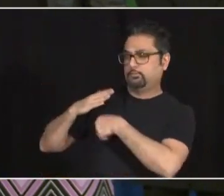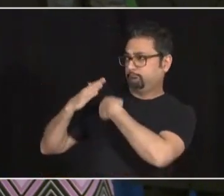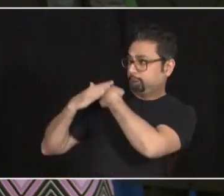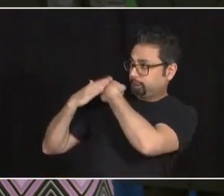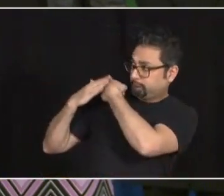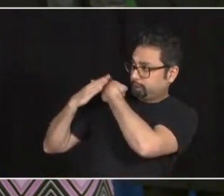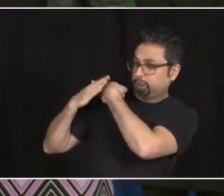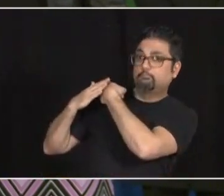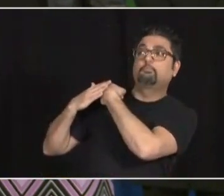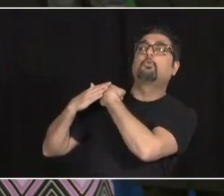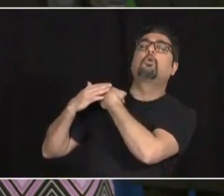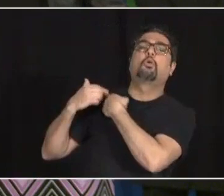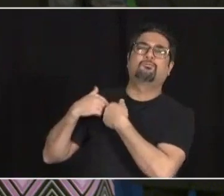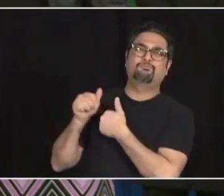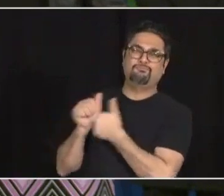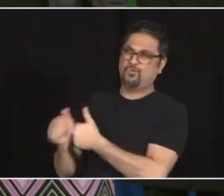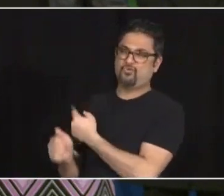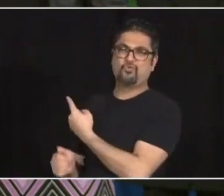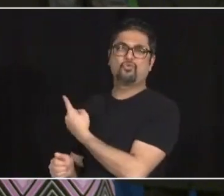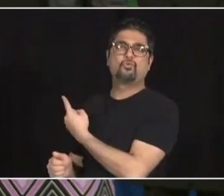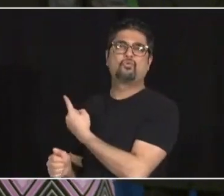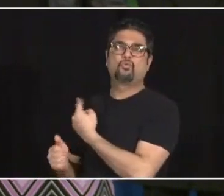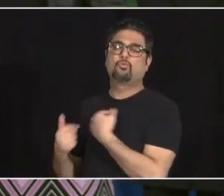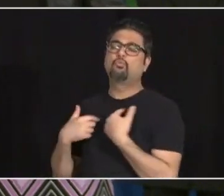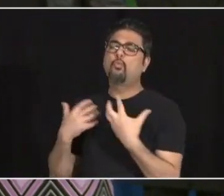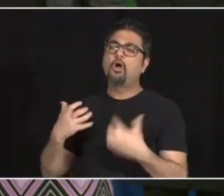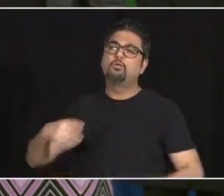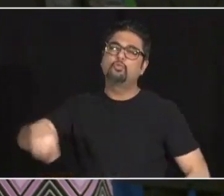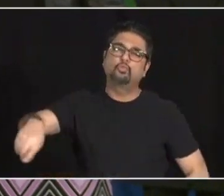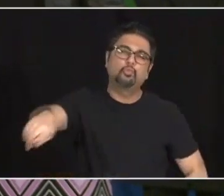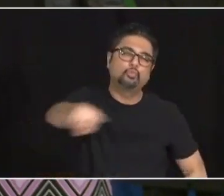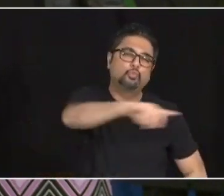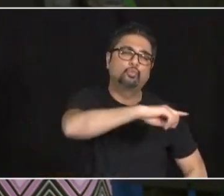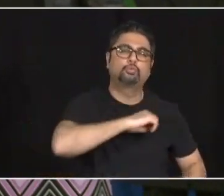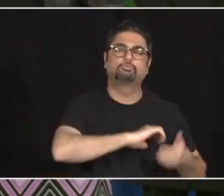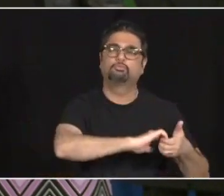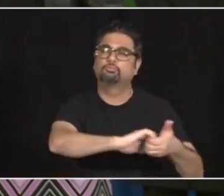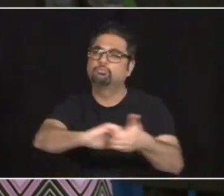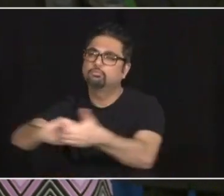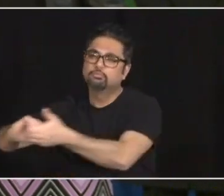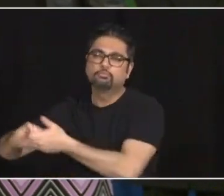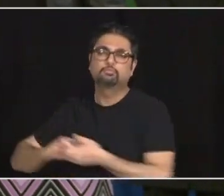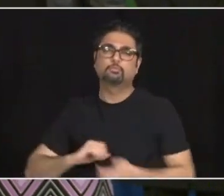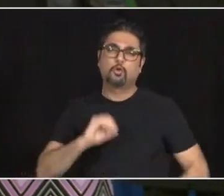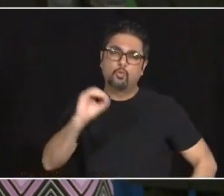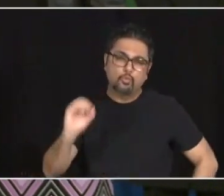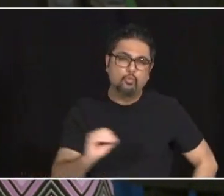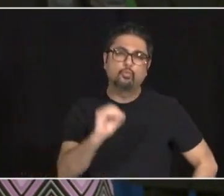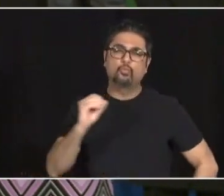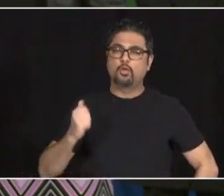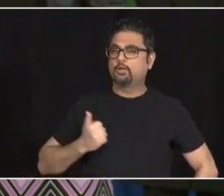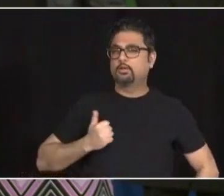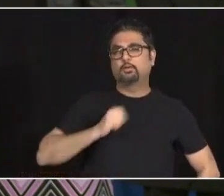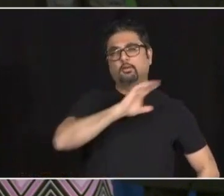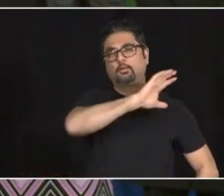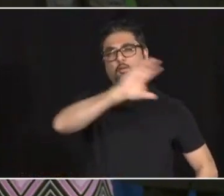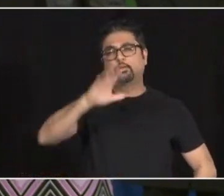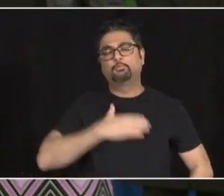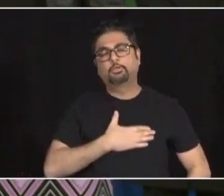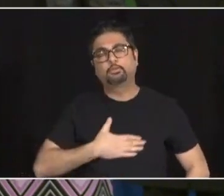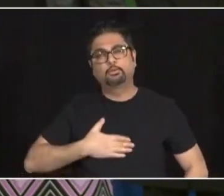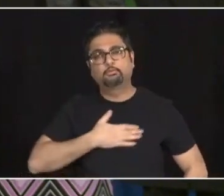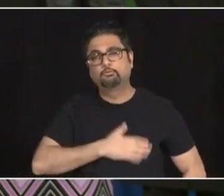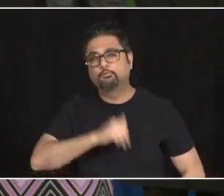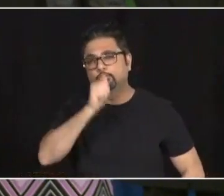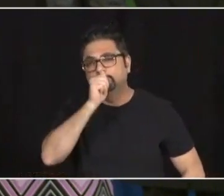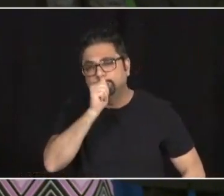a united province in a country. Please just hang in there for a little bit. It's going to open.